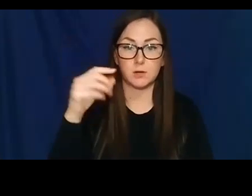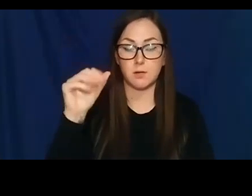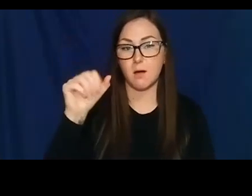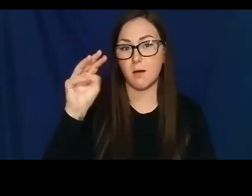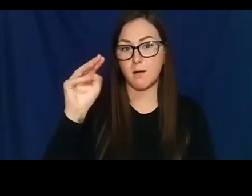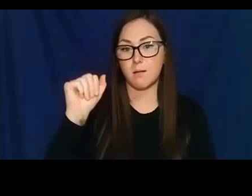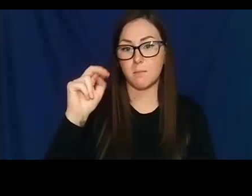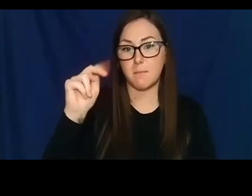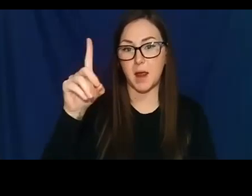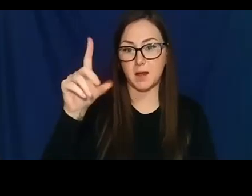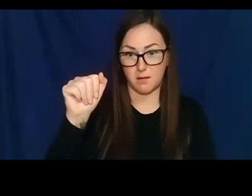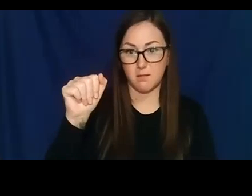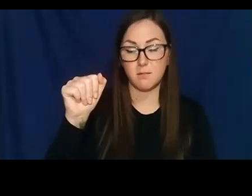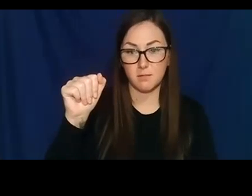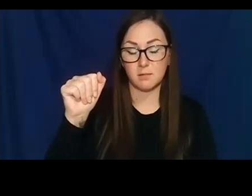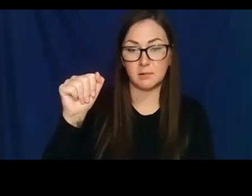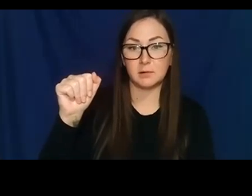But let's